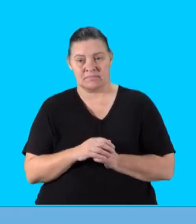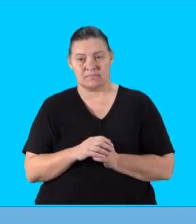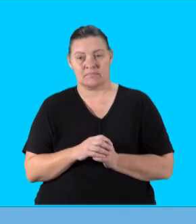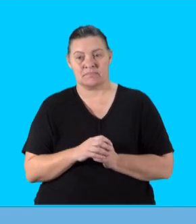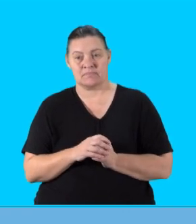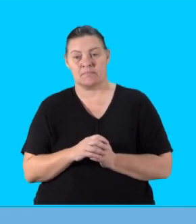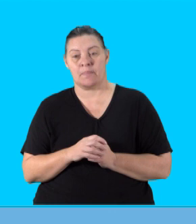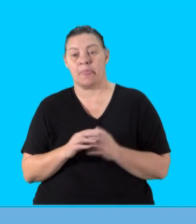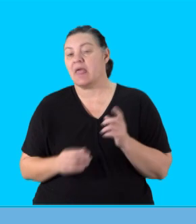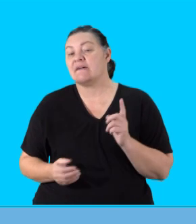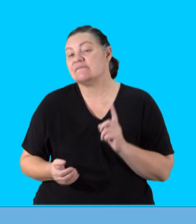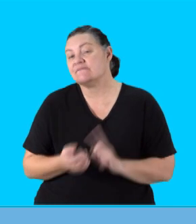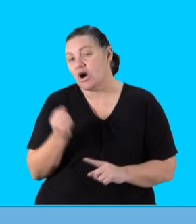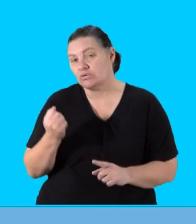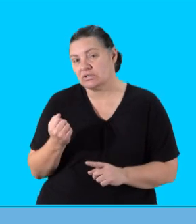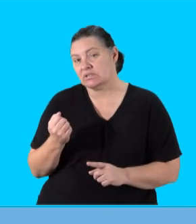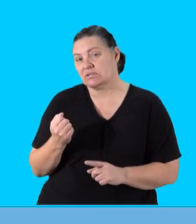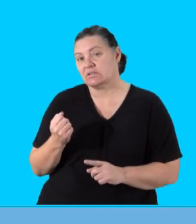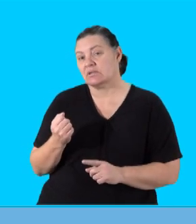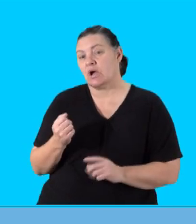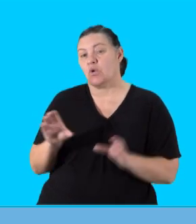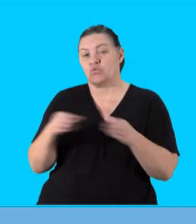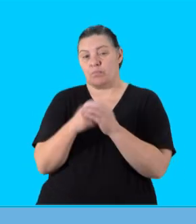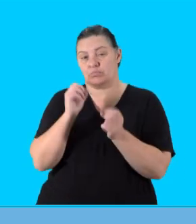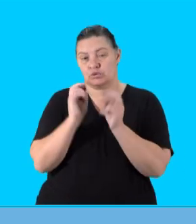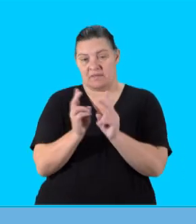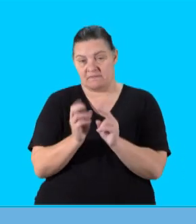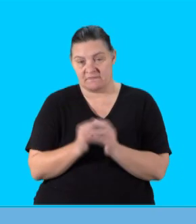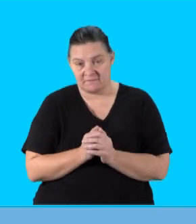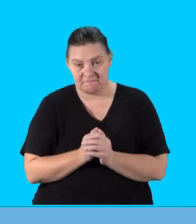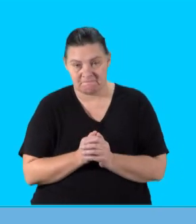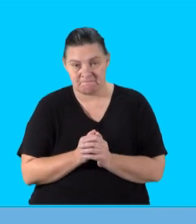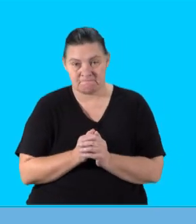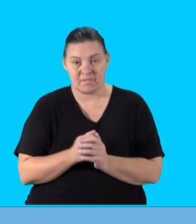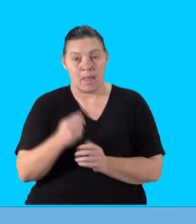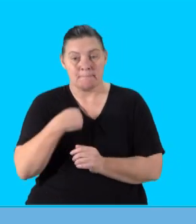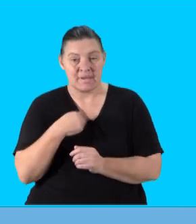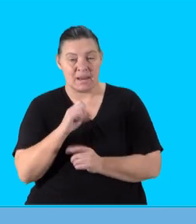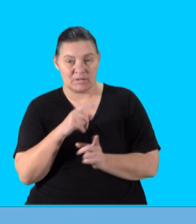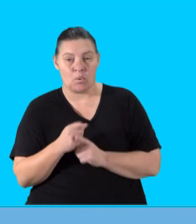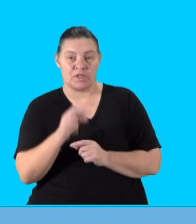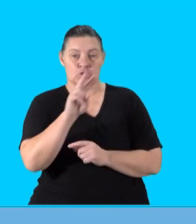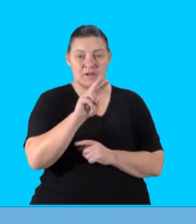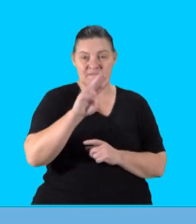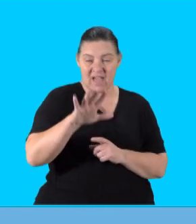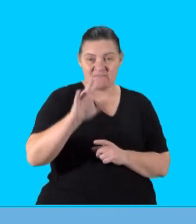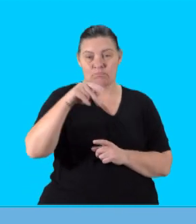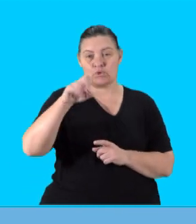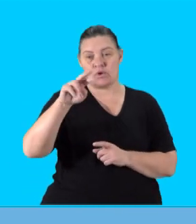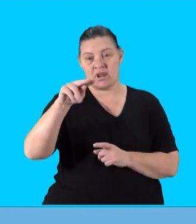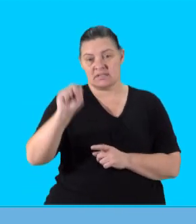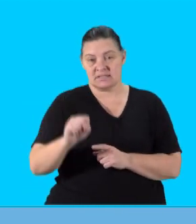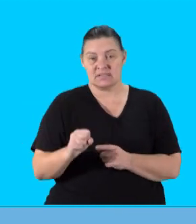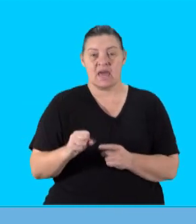or Hg. It's found in group 12. I am an element with